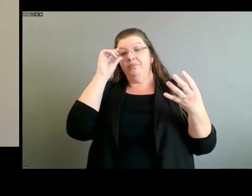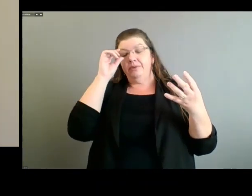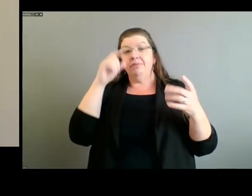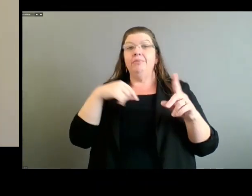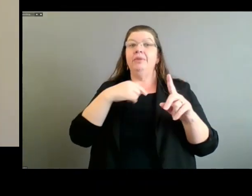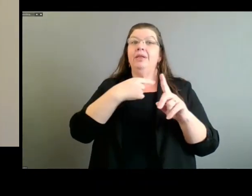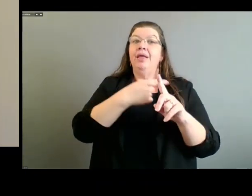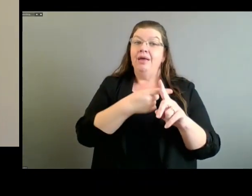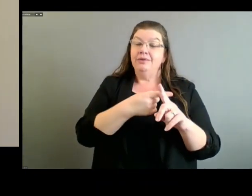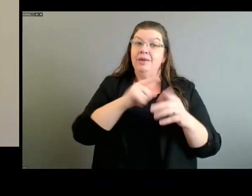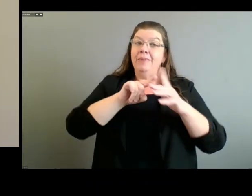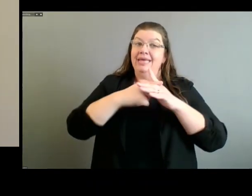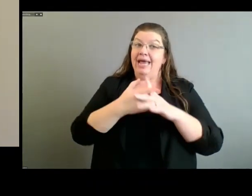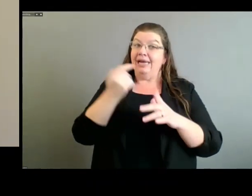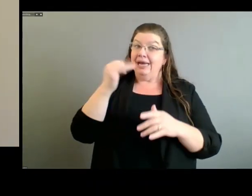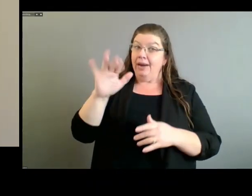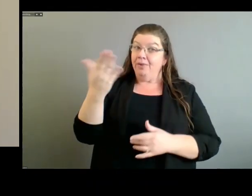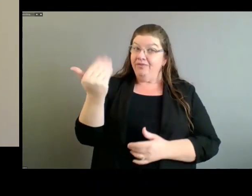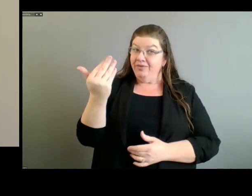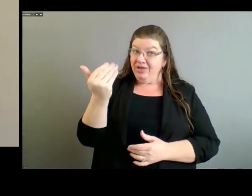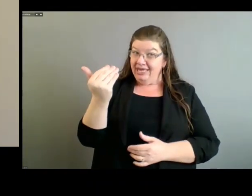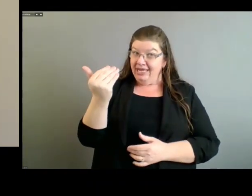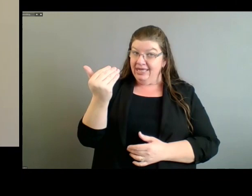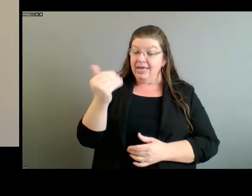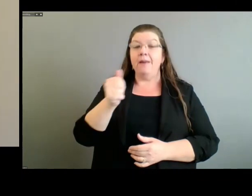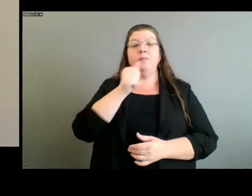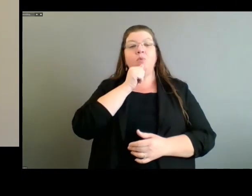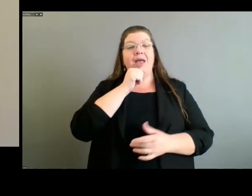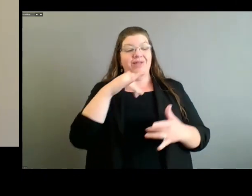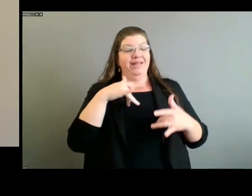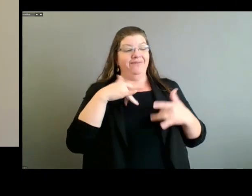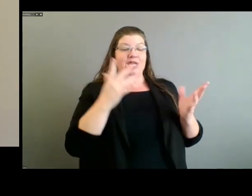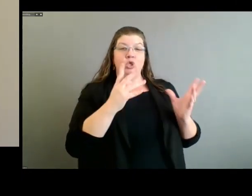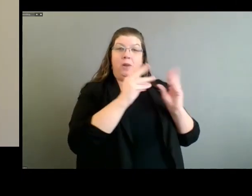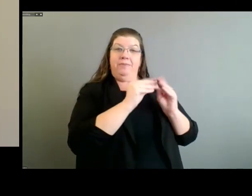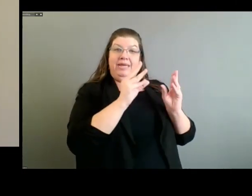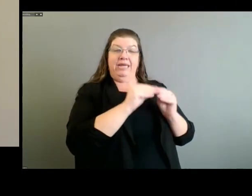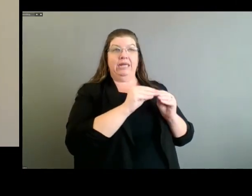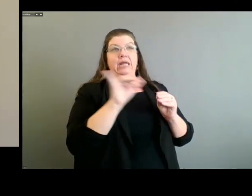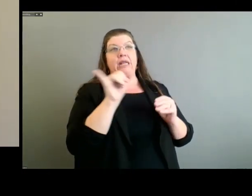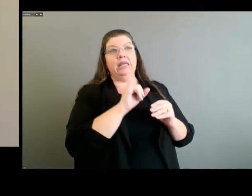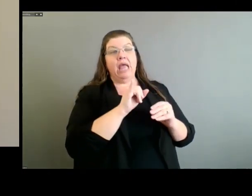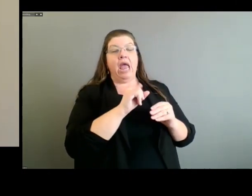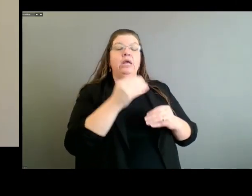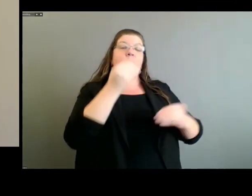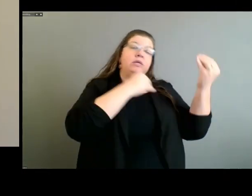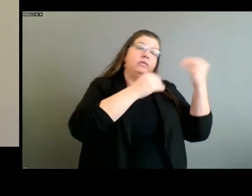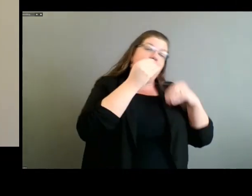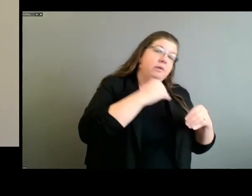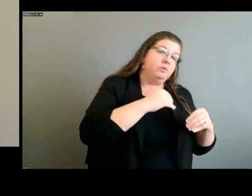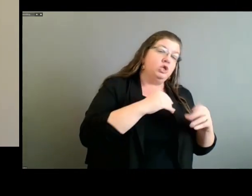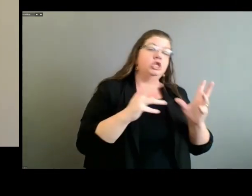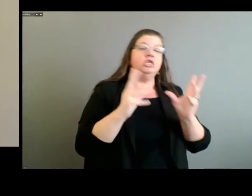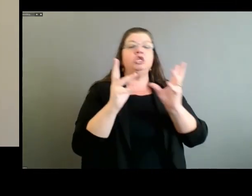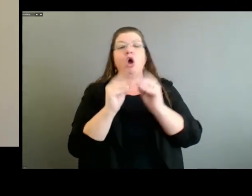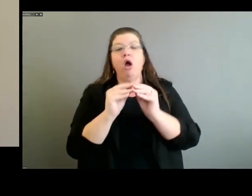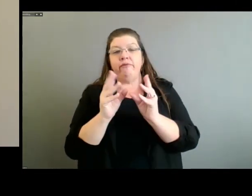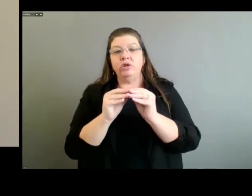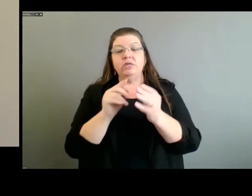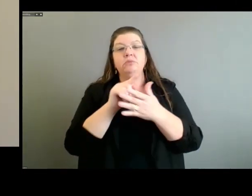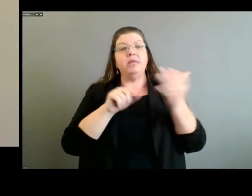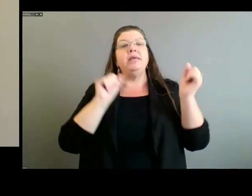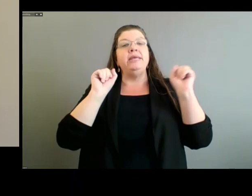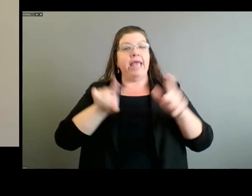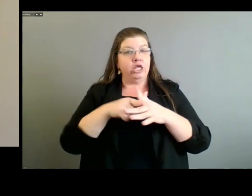addition, beginning April 15th, private events or meetings such as receptions or conferences can